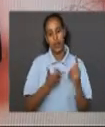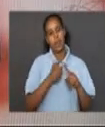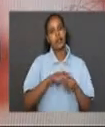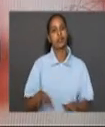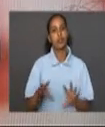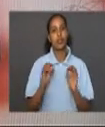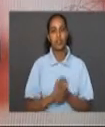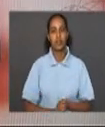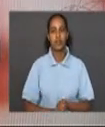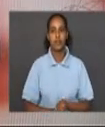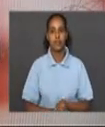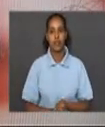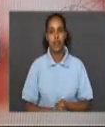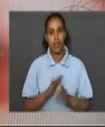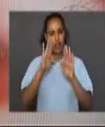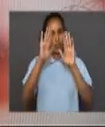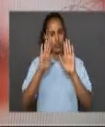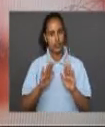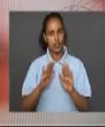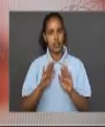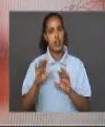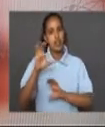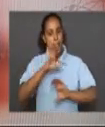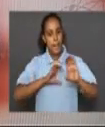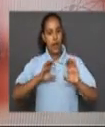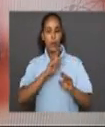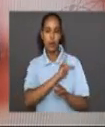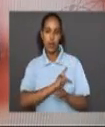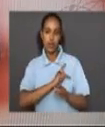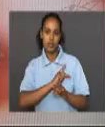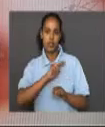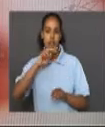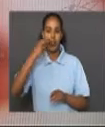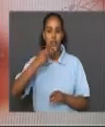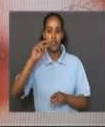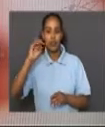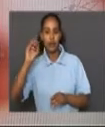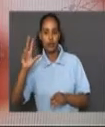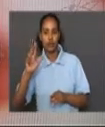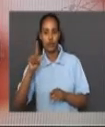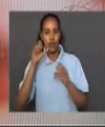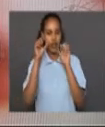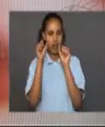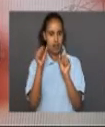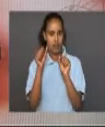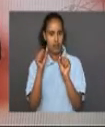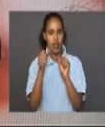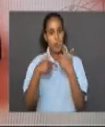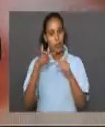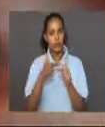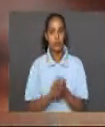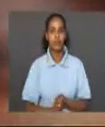Welcome back, students. I wonder what chemical properties of nitric acid you were able to come up